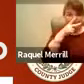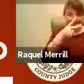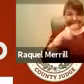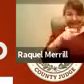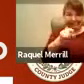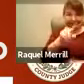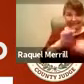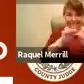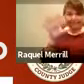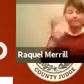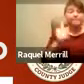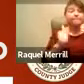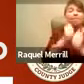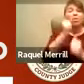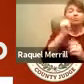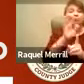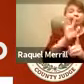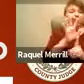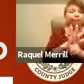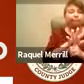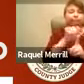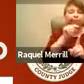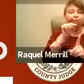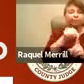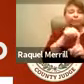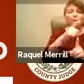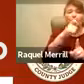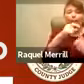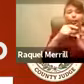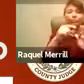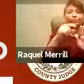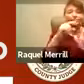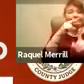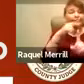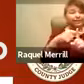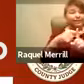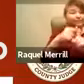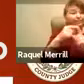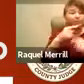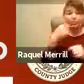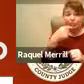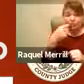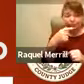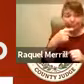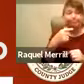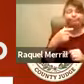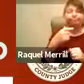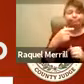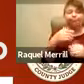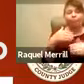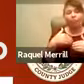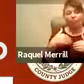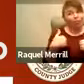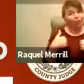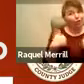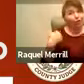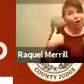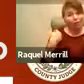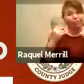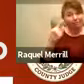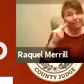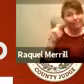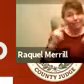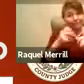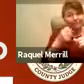the majority of the people that are getting infected are really, on the younger side.